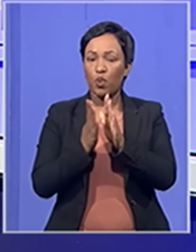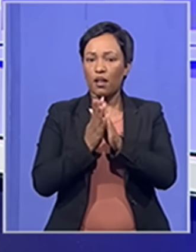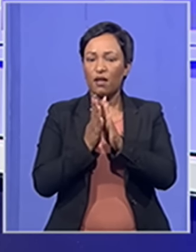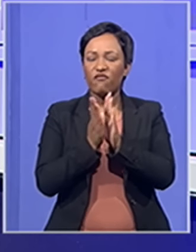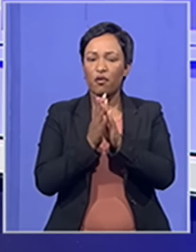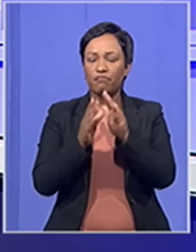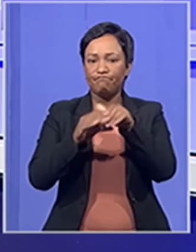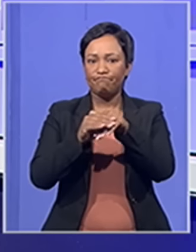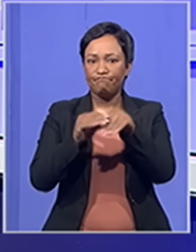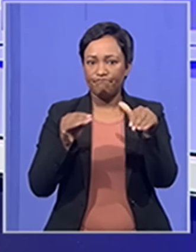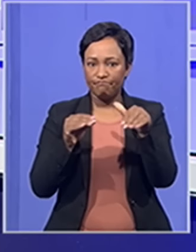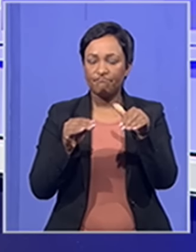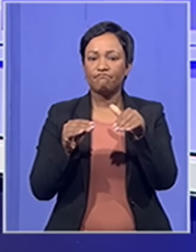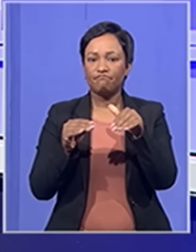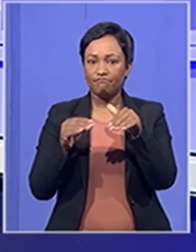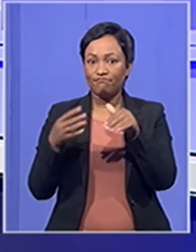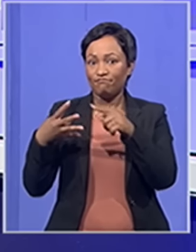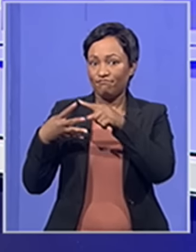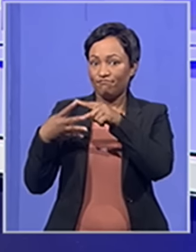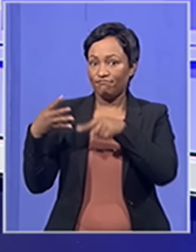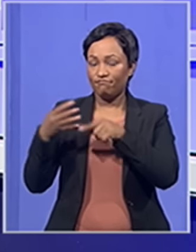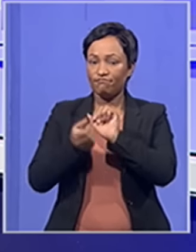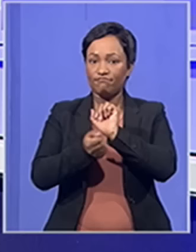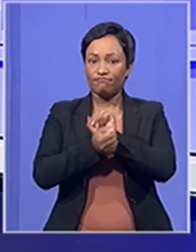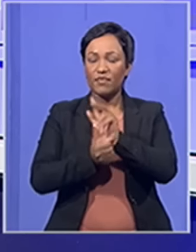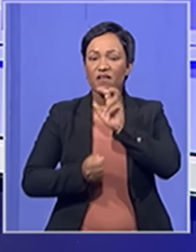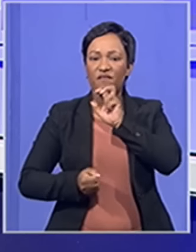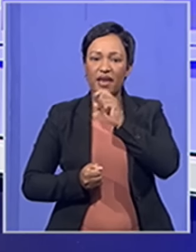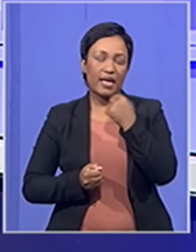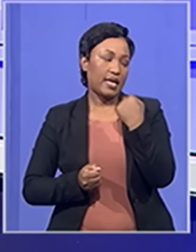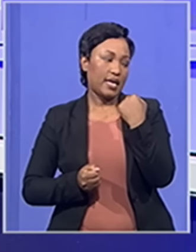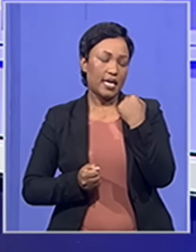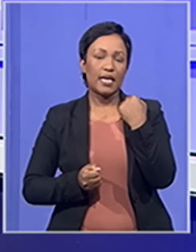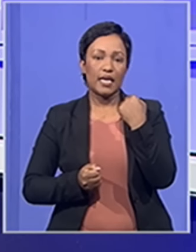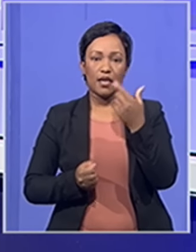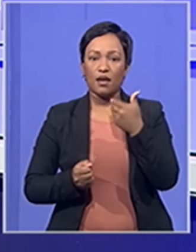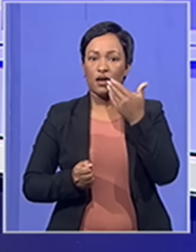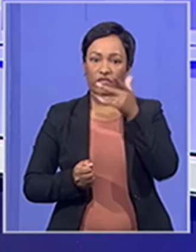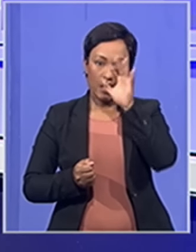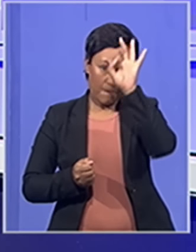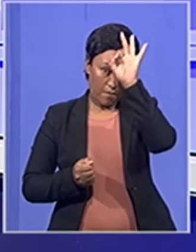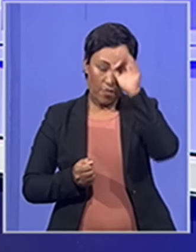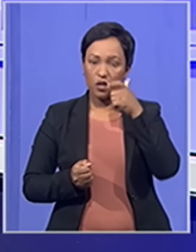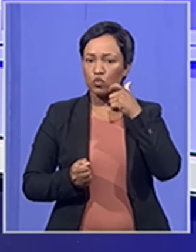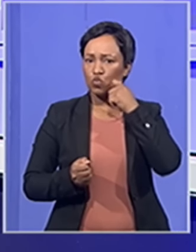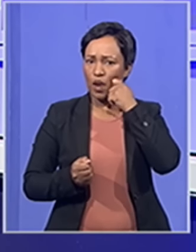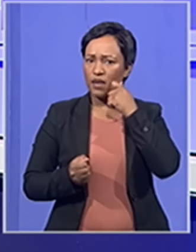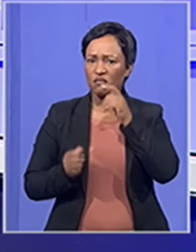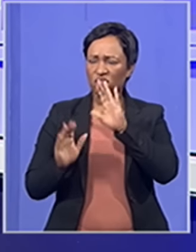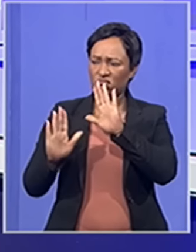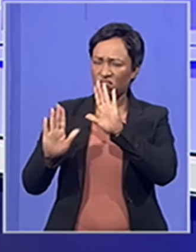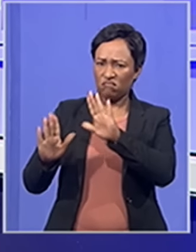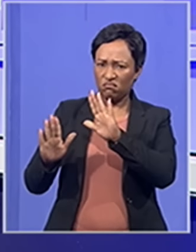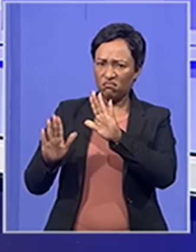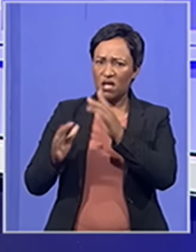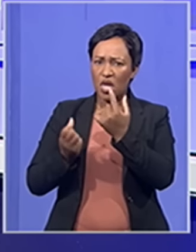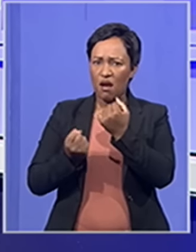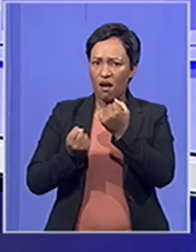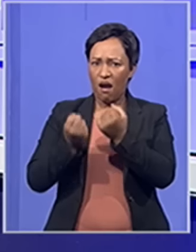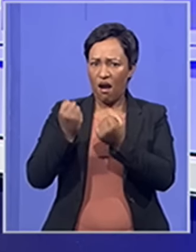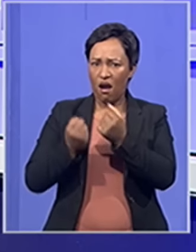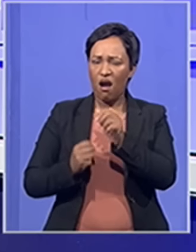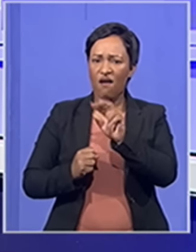beile. Balatofadiwa ba tshwerwe ka la botlhano wa beke e fetileng morago gore sepodisi sa Tshwane se emise le go phuruphutsa sejanaga sa modiro